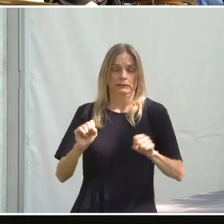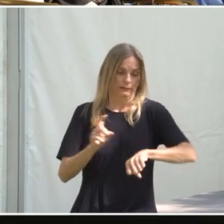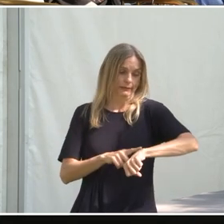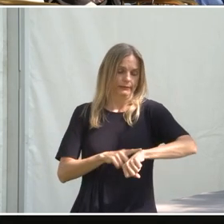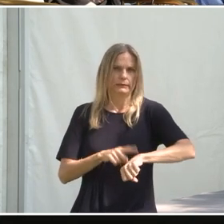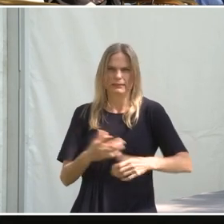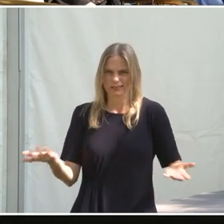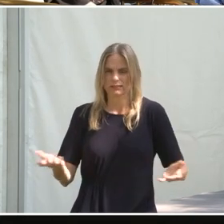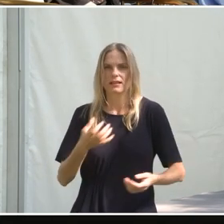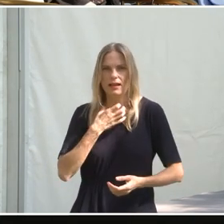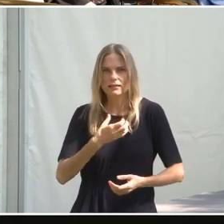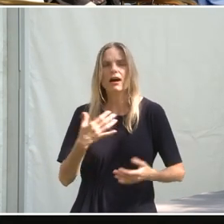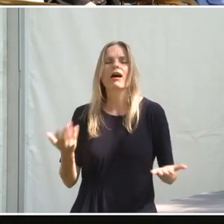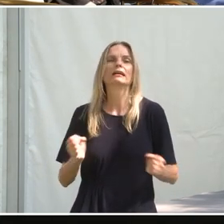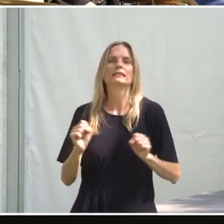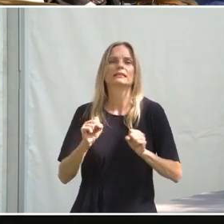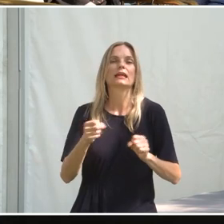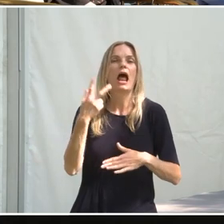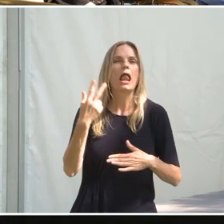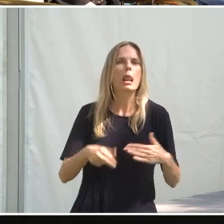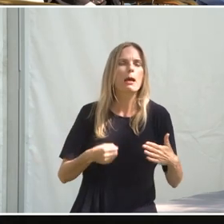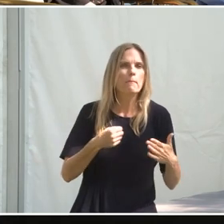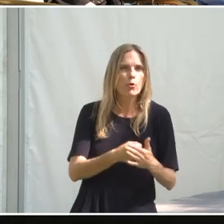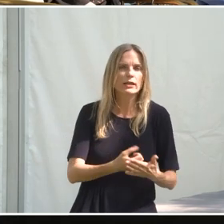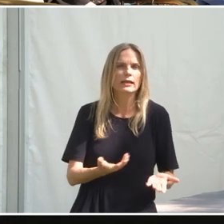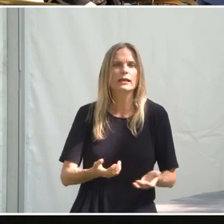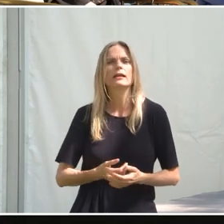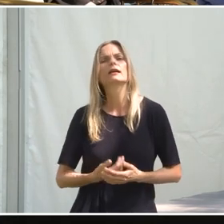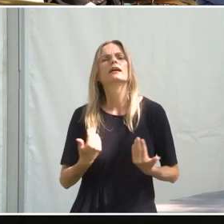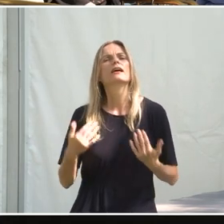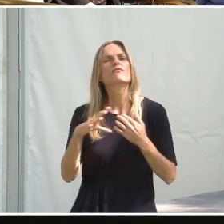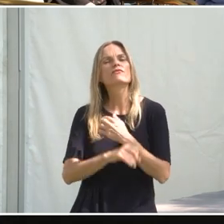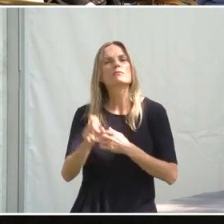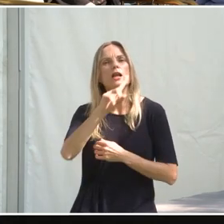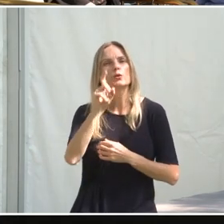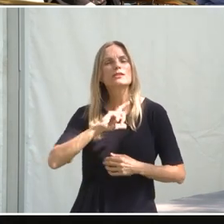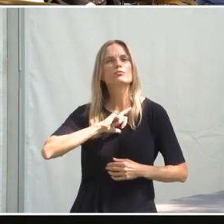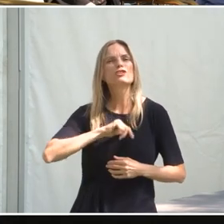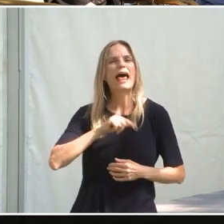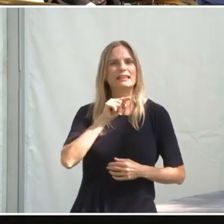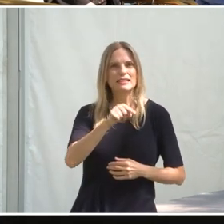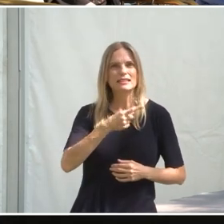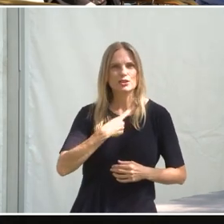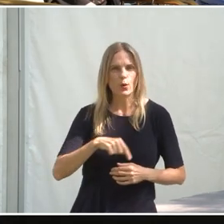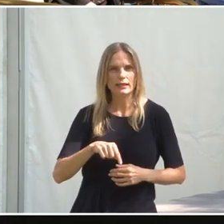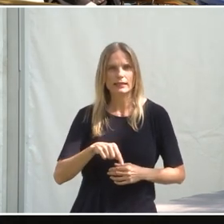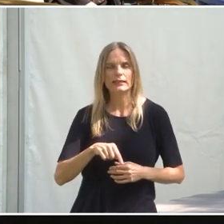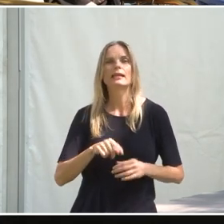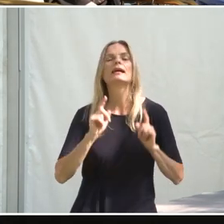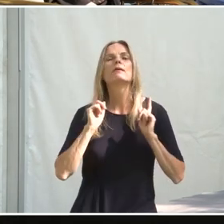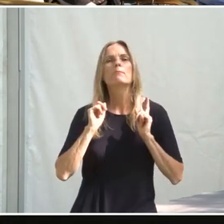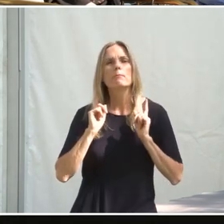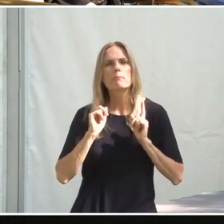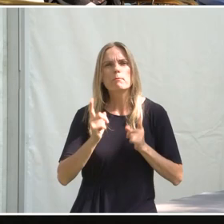is also ticking, see, just as we initiated this debate with a question from Latvia, we have to send on a question to the